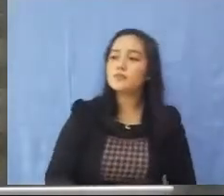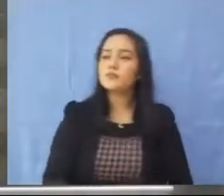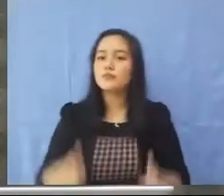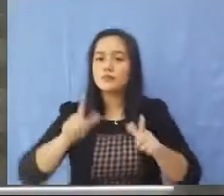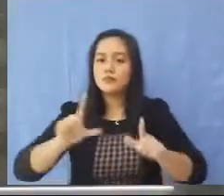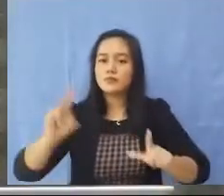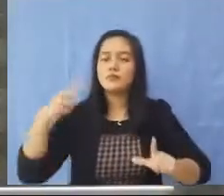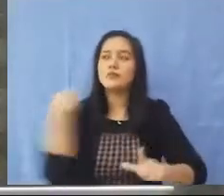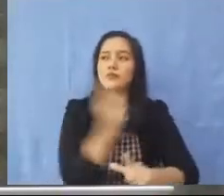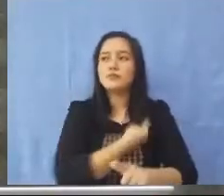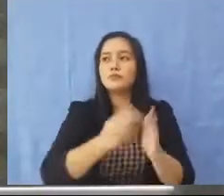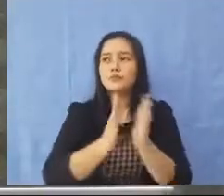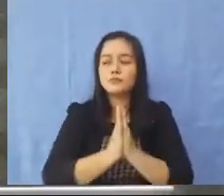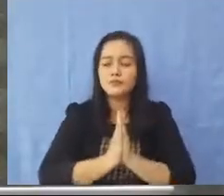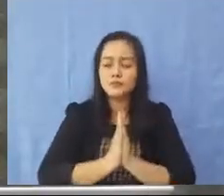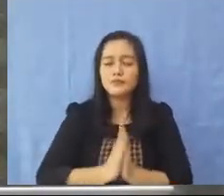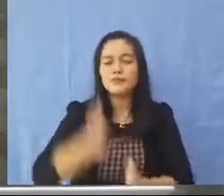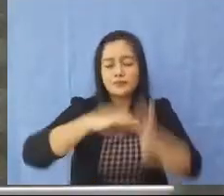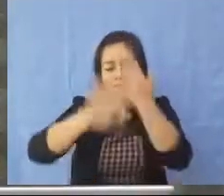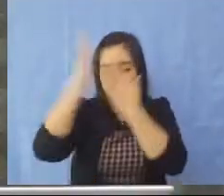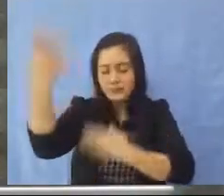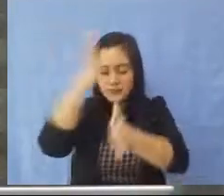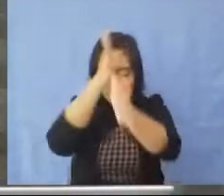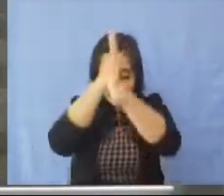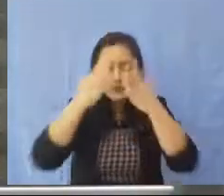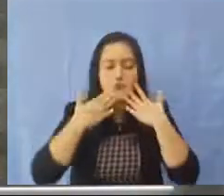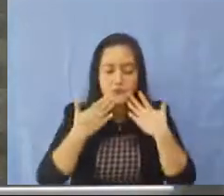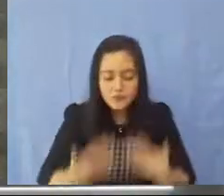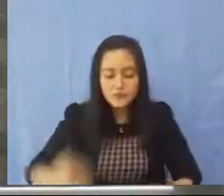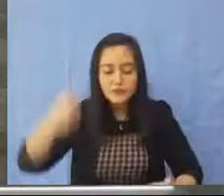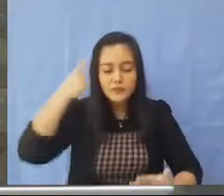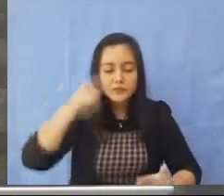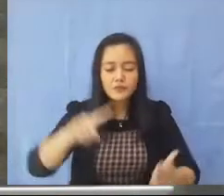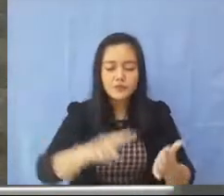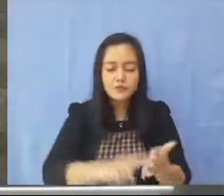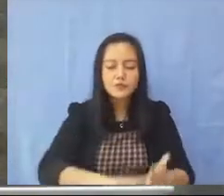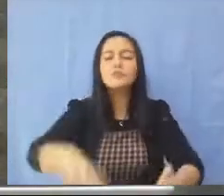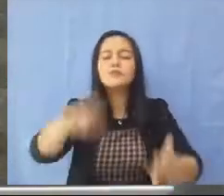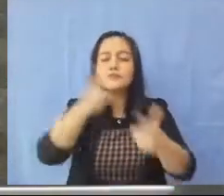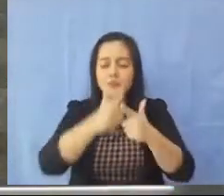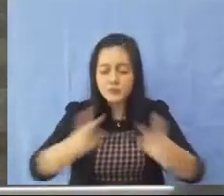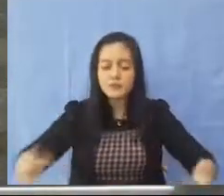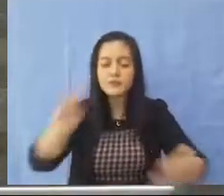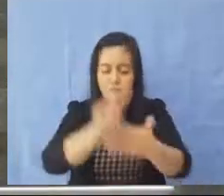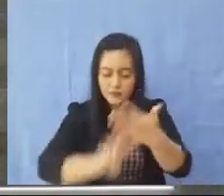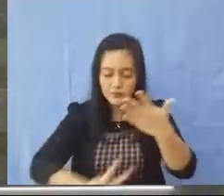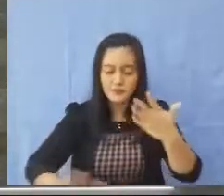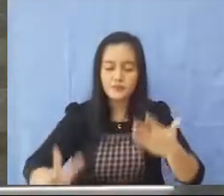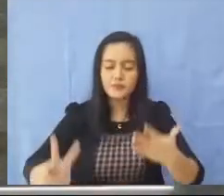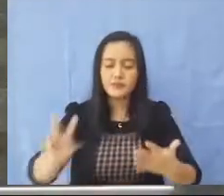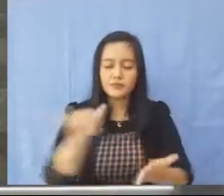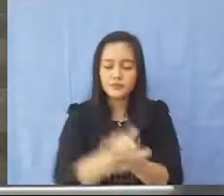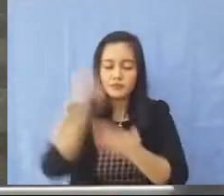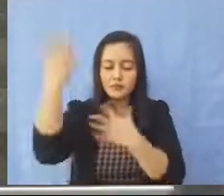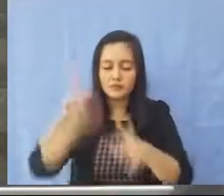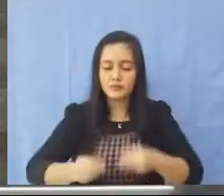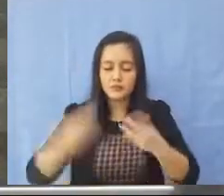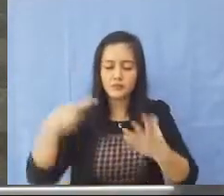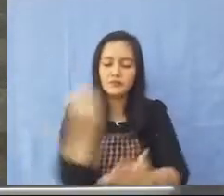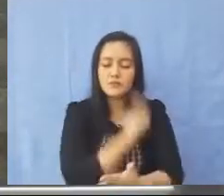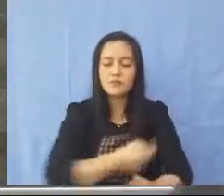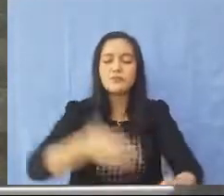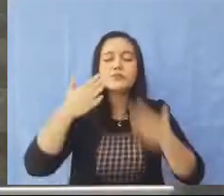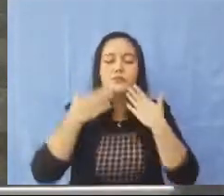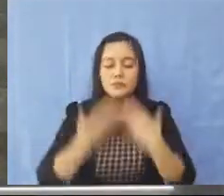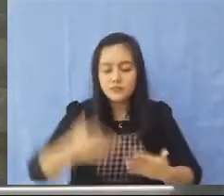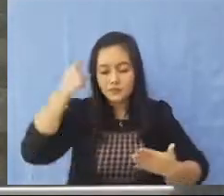Let's close our eyes and bow our heads. Heavenly Father, thank you, O God, for this great passage that you have given to us. Thank you for once again reminding us